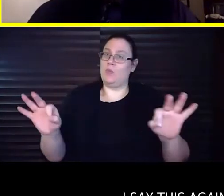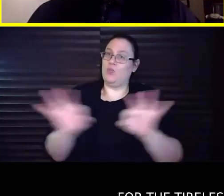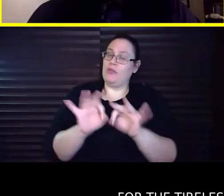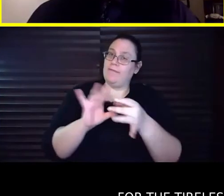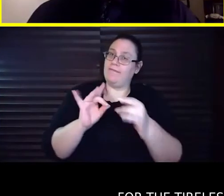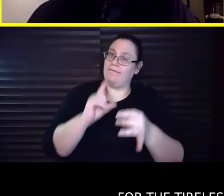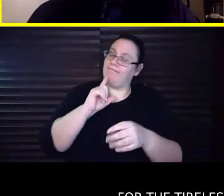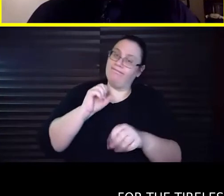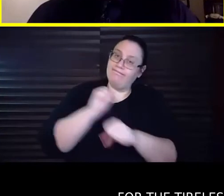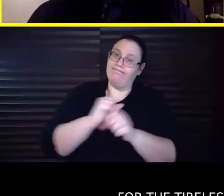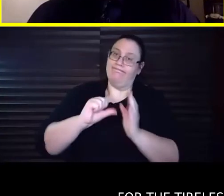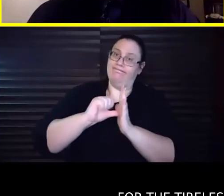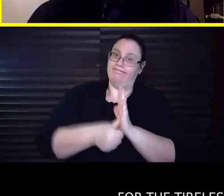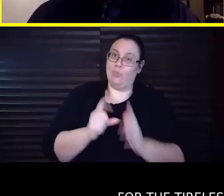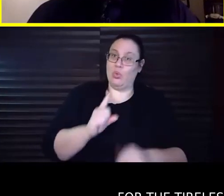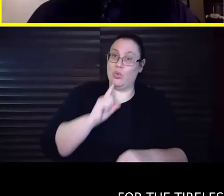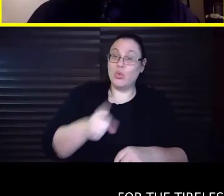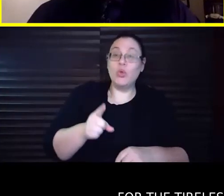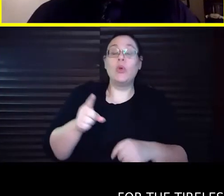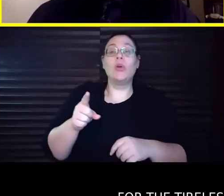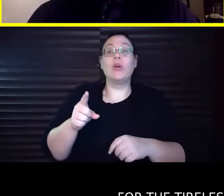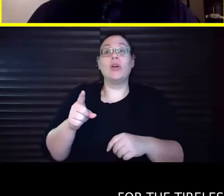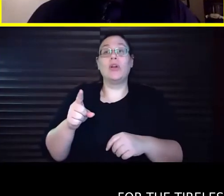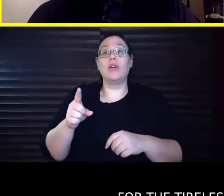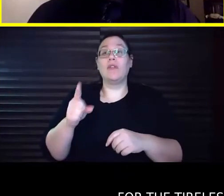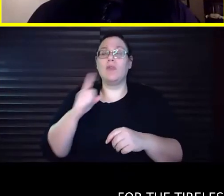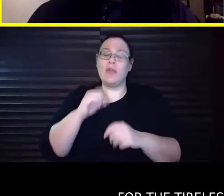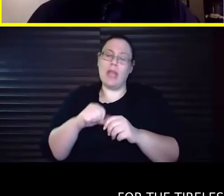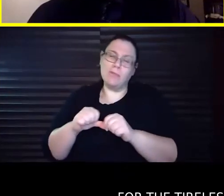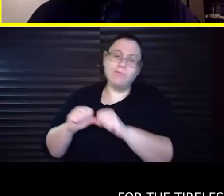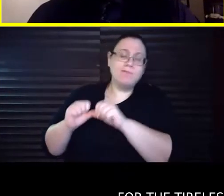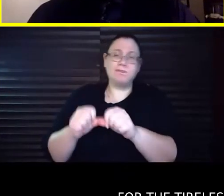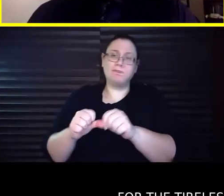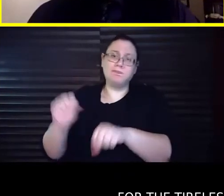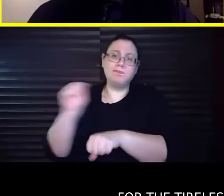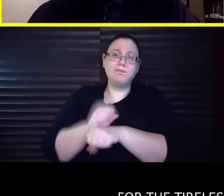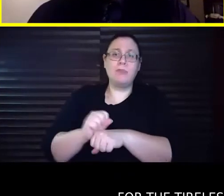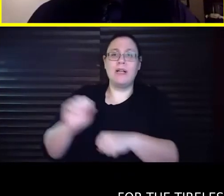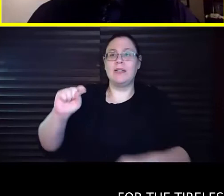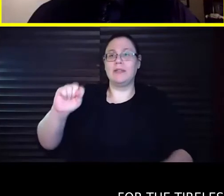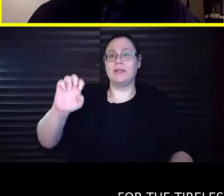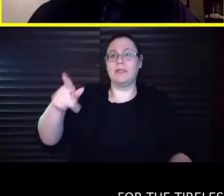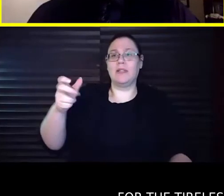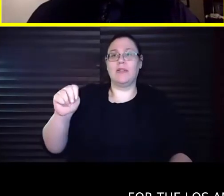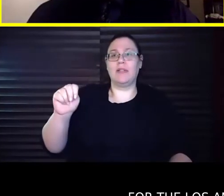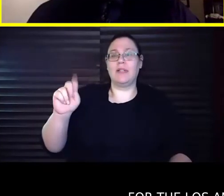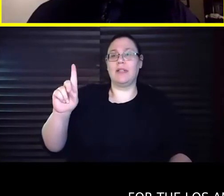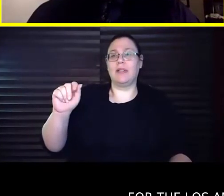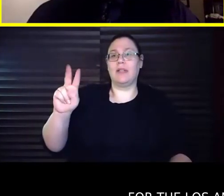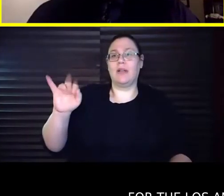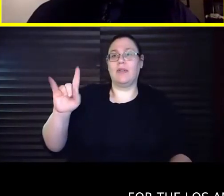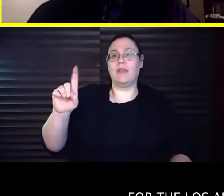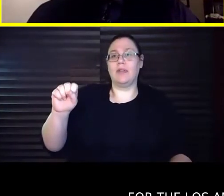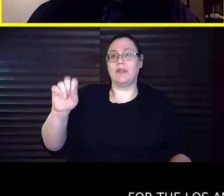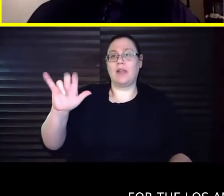true, for the tireless work of Stephen David Simon and his team at the